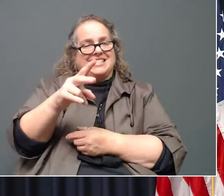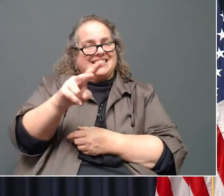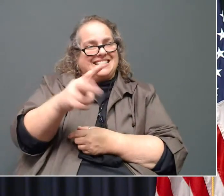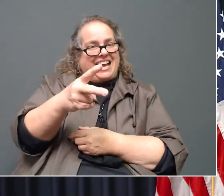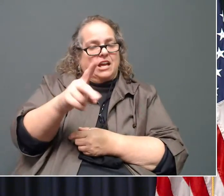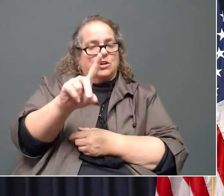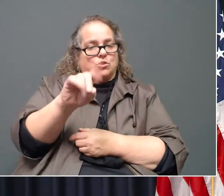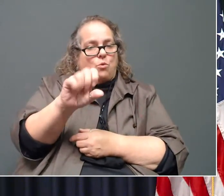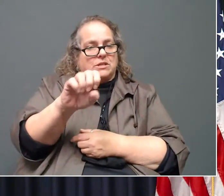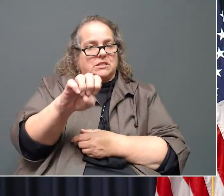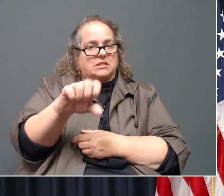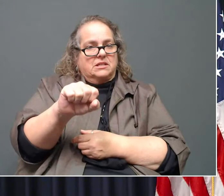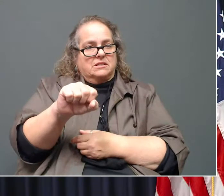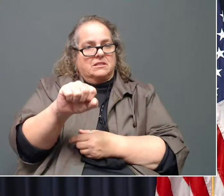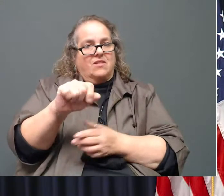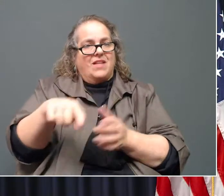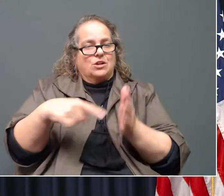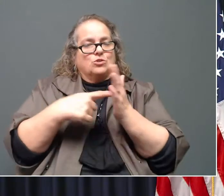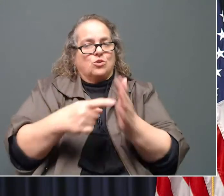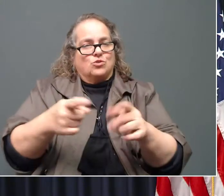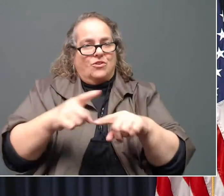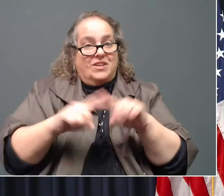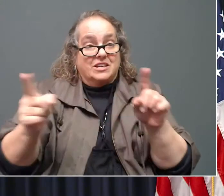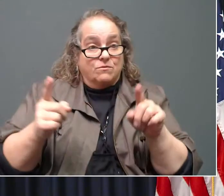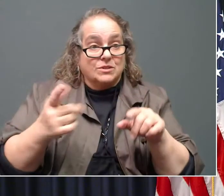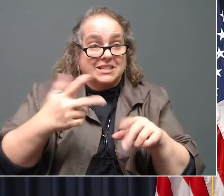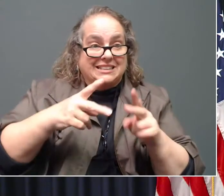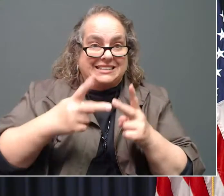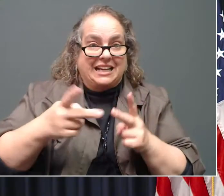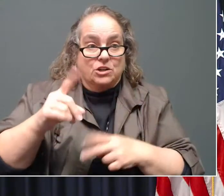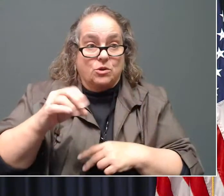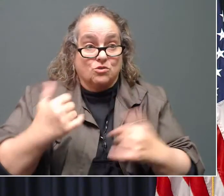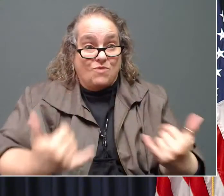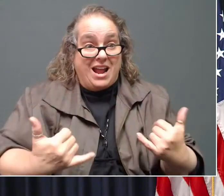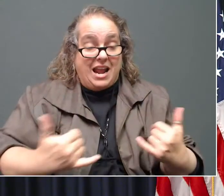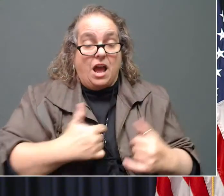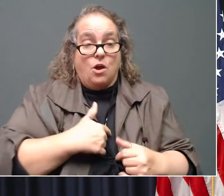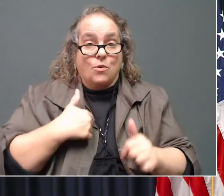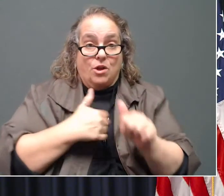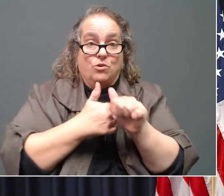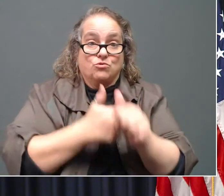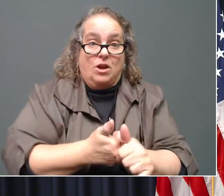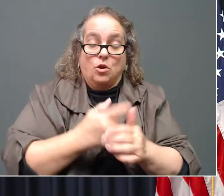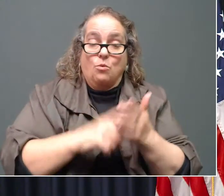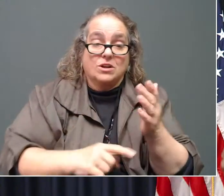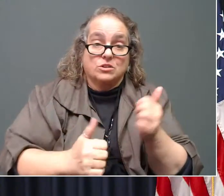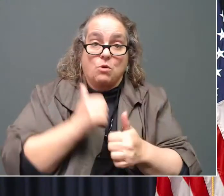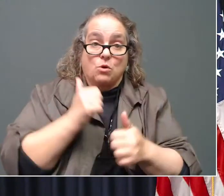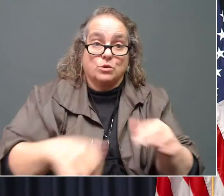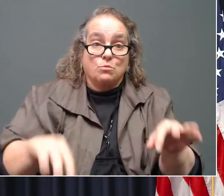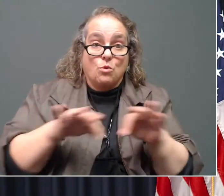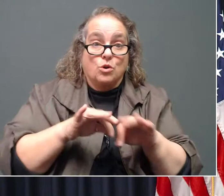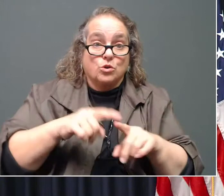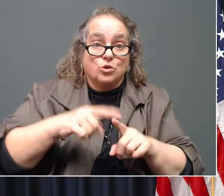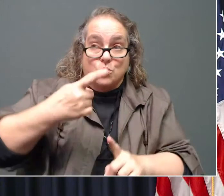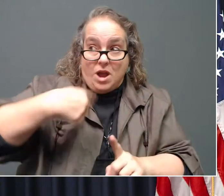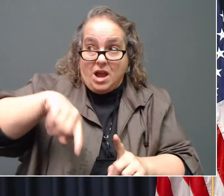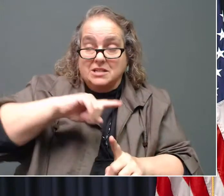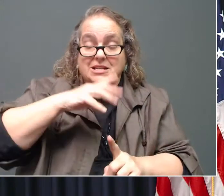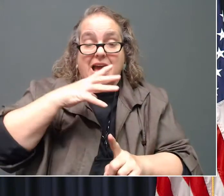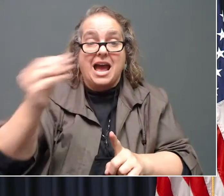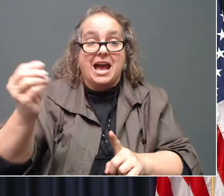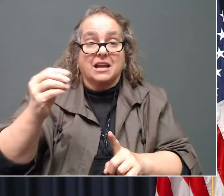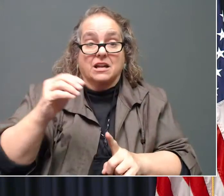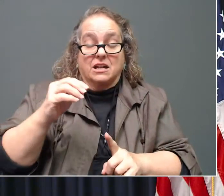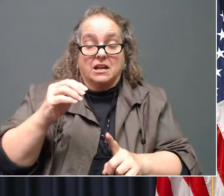shows you the discrepancy. So right now we're tracking, and what's most important to us, and actually the coronavirus